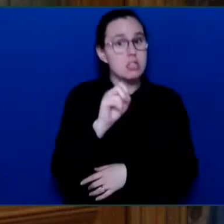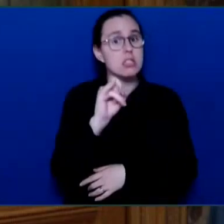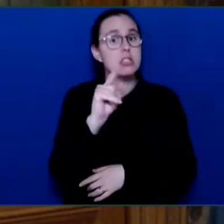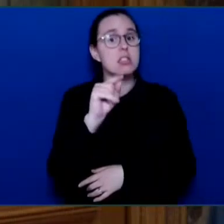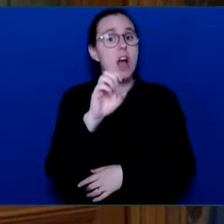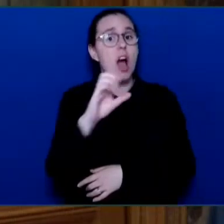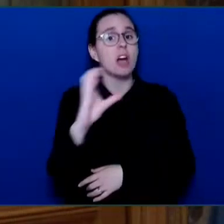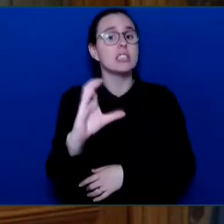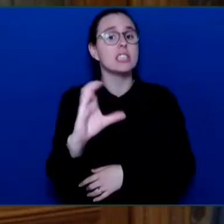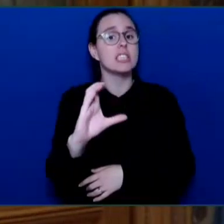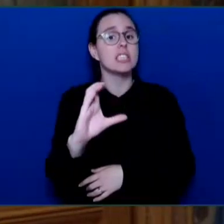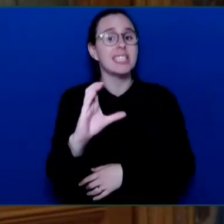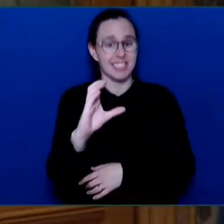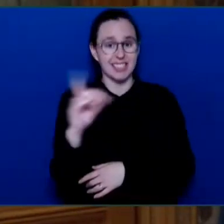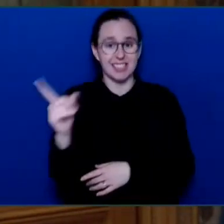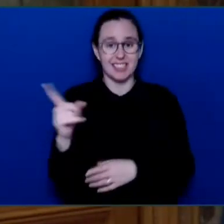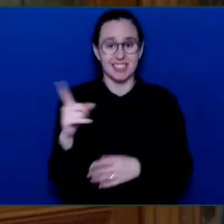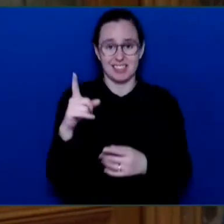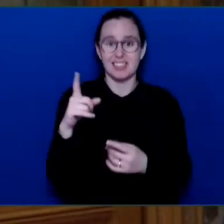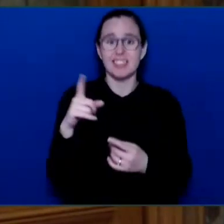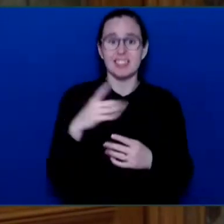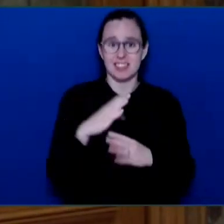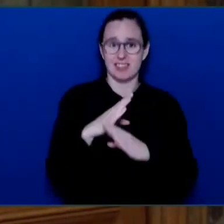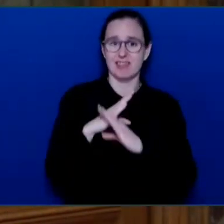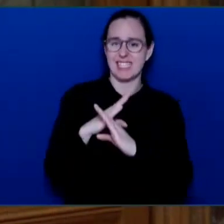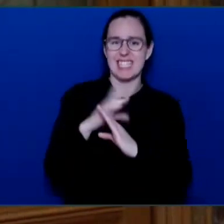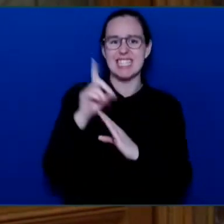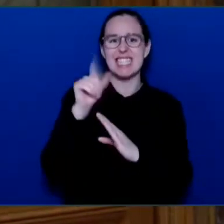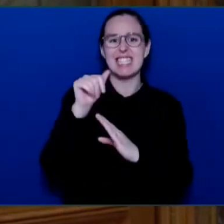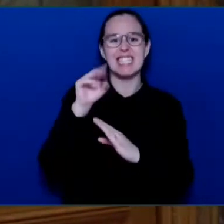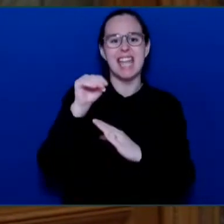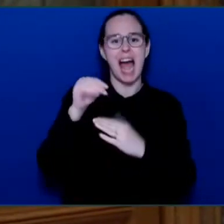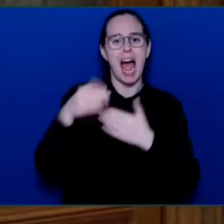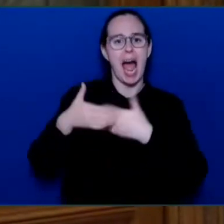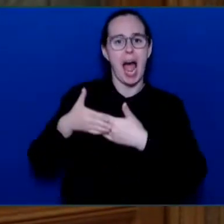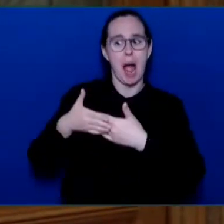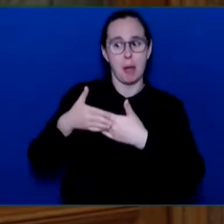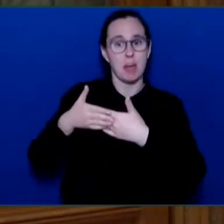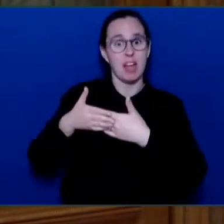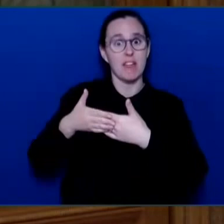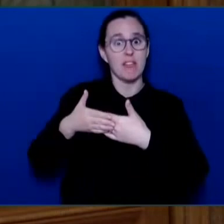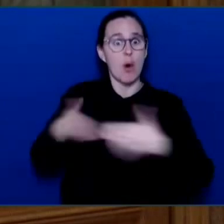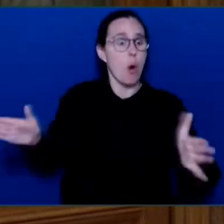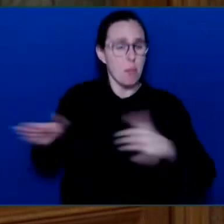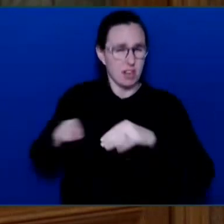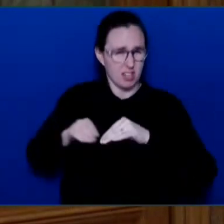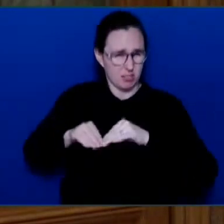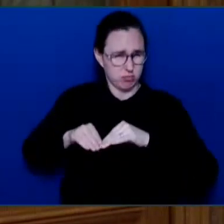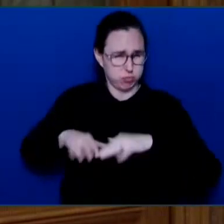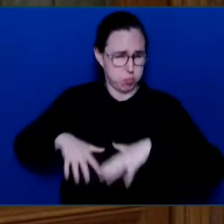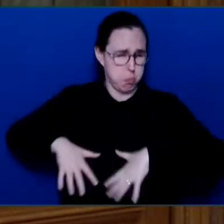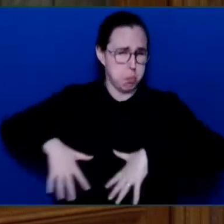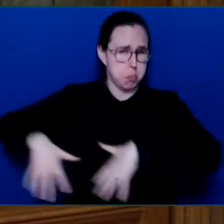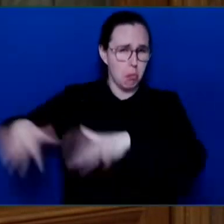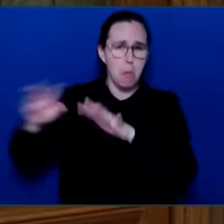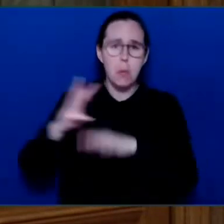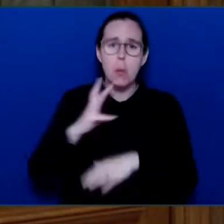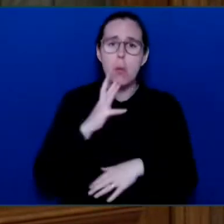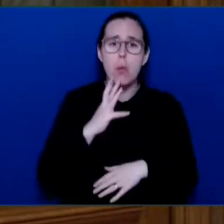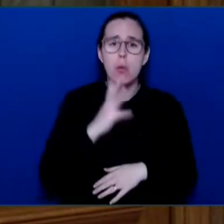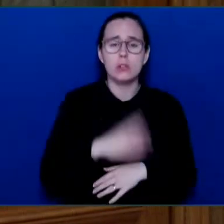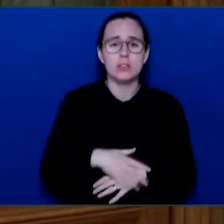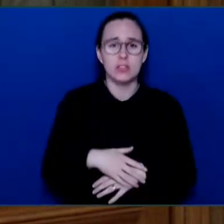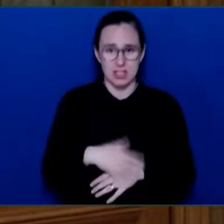River, destroying some of Canada's best farmland, habitat for more than 100 species at risk, Indigenous burial sites, and traditional